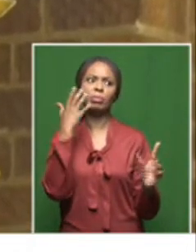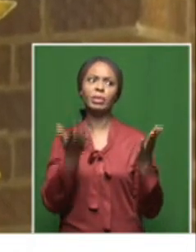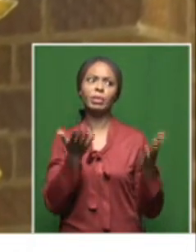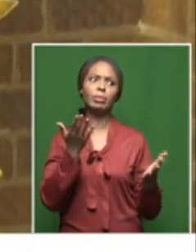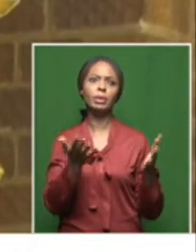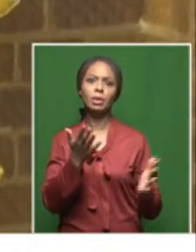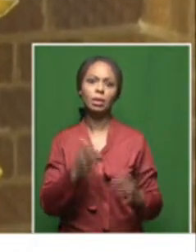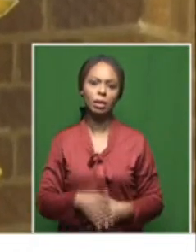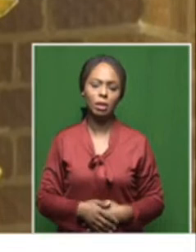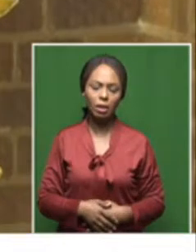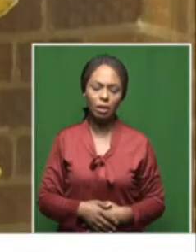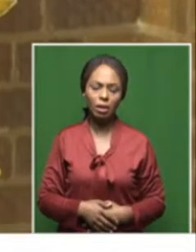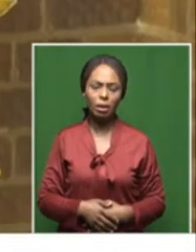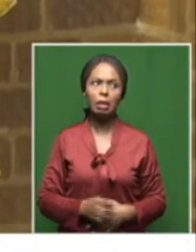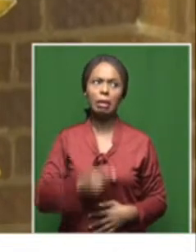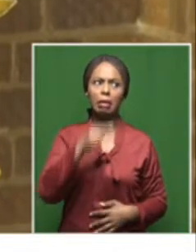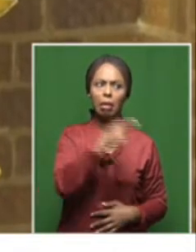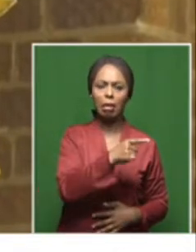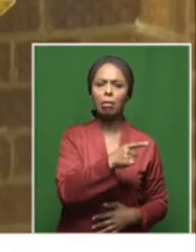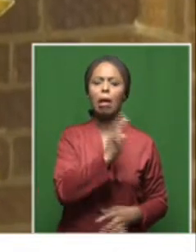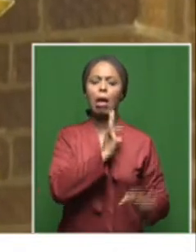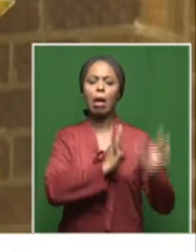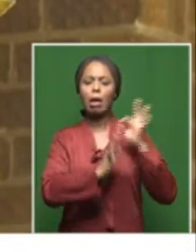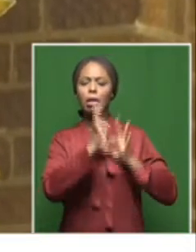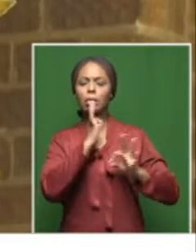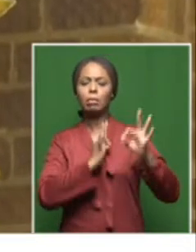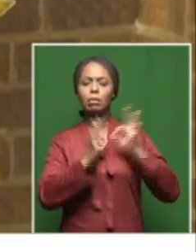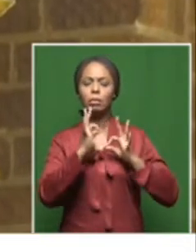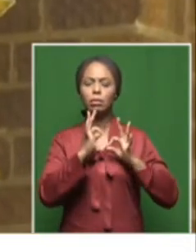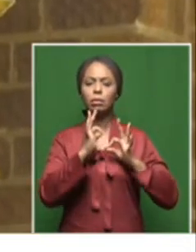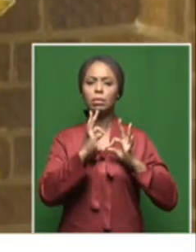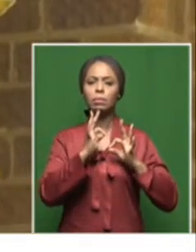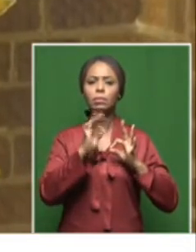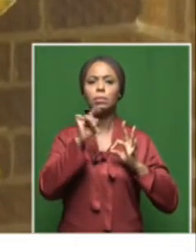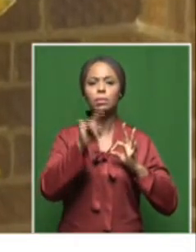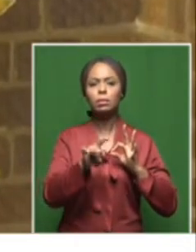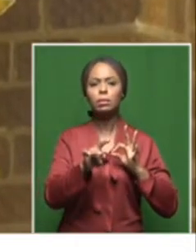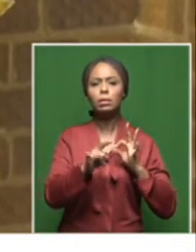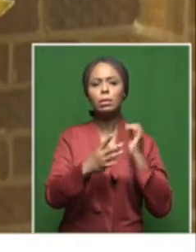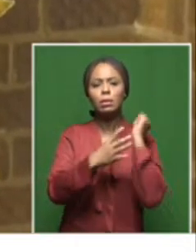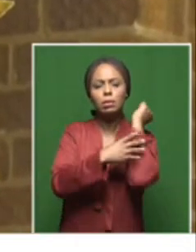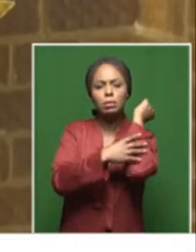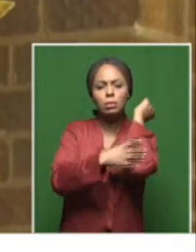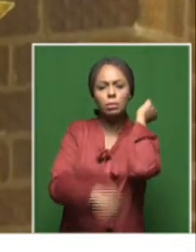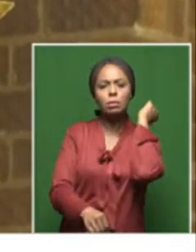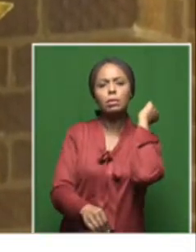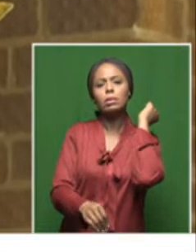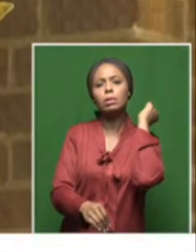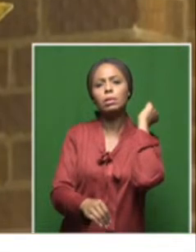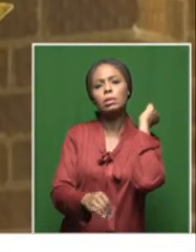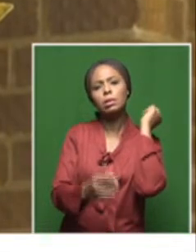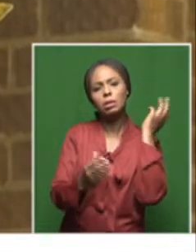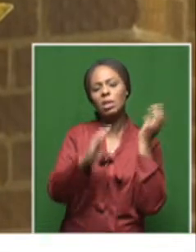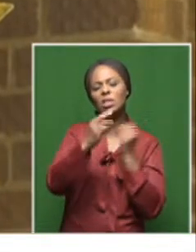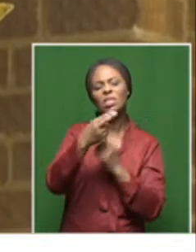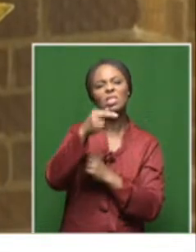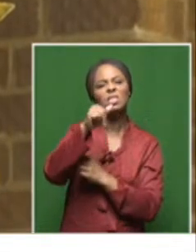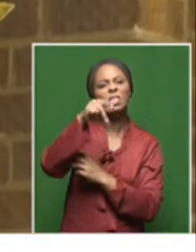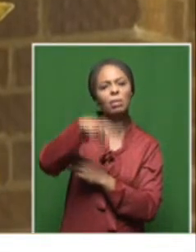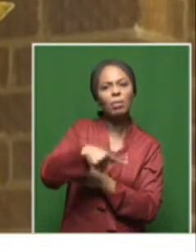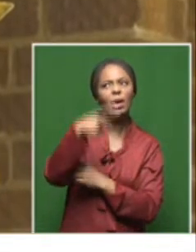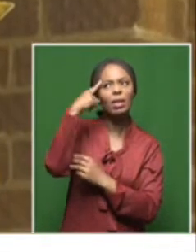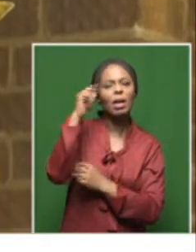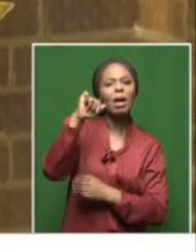She was telling me, the poor chap, I think it's the husband, he has